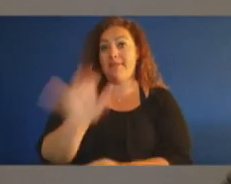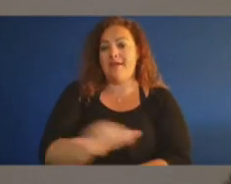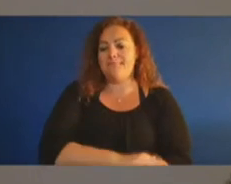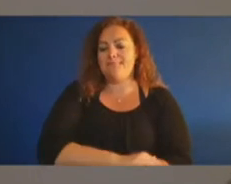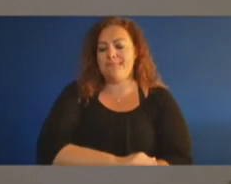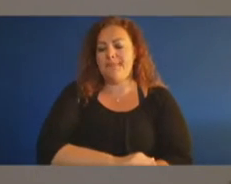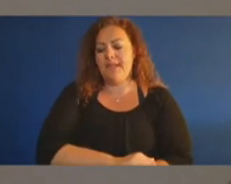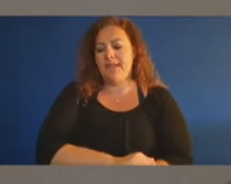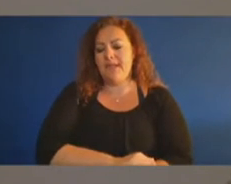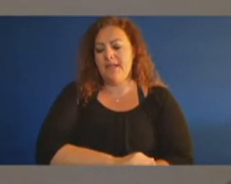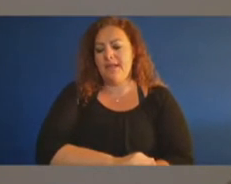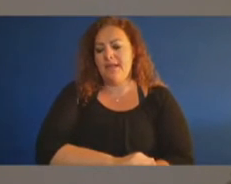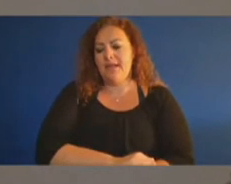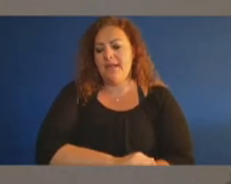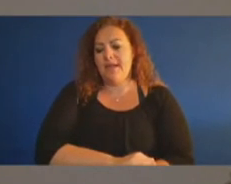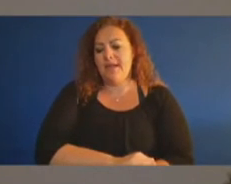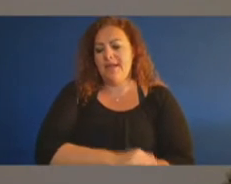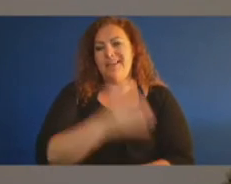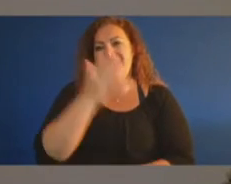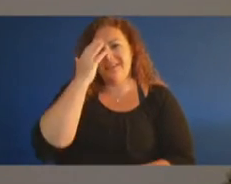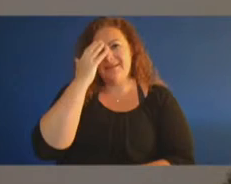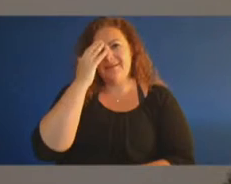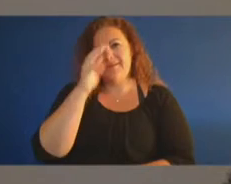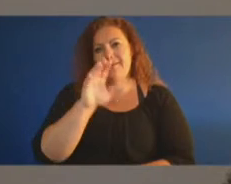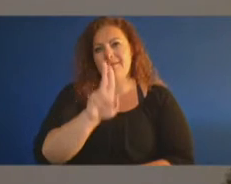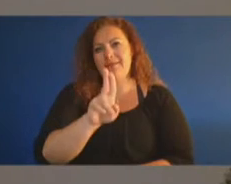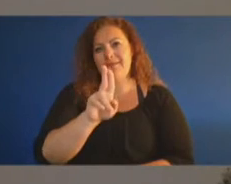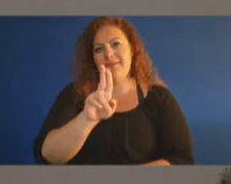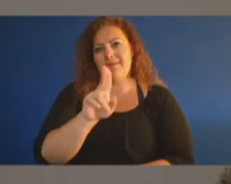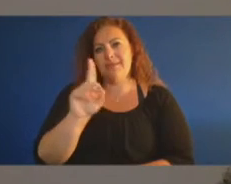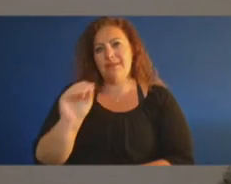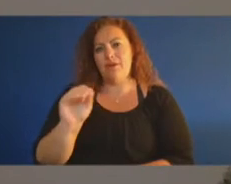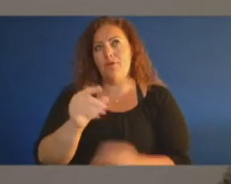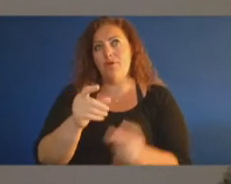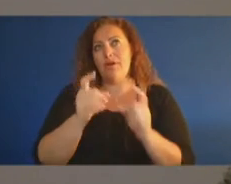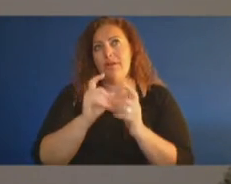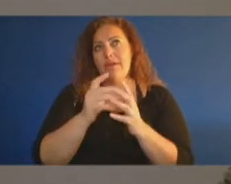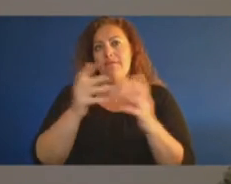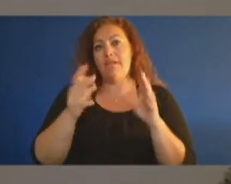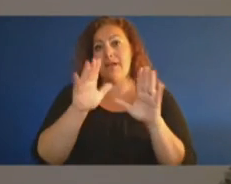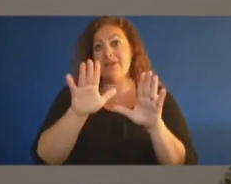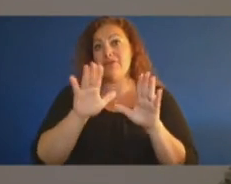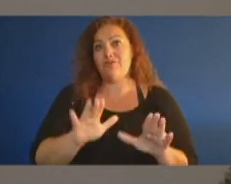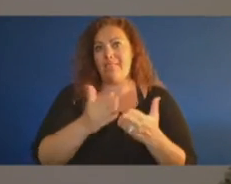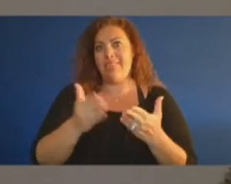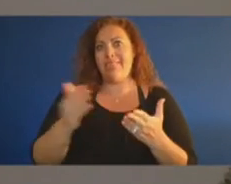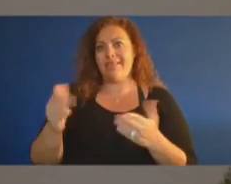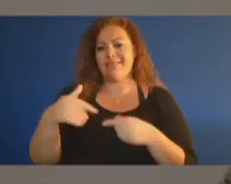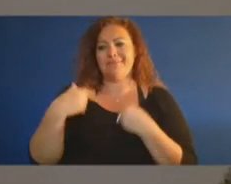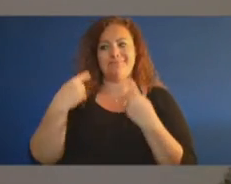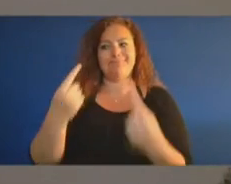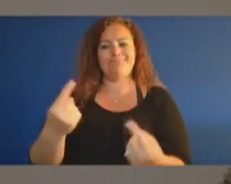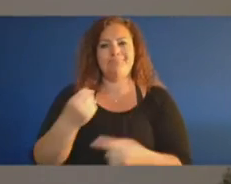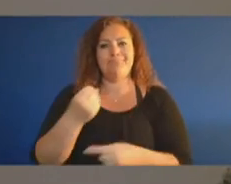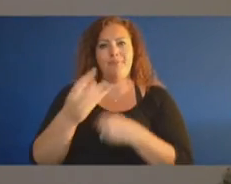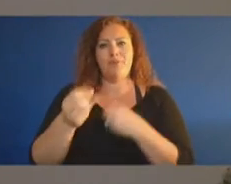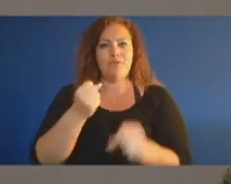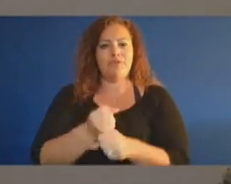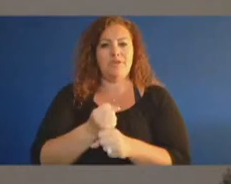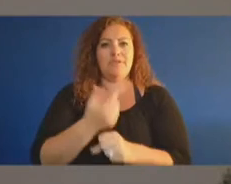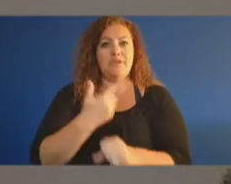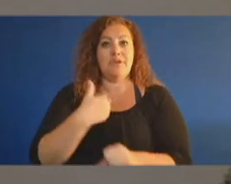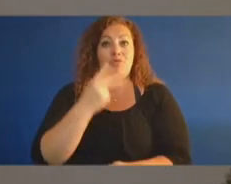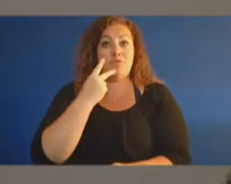know the Udo has has given us a lot of great treats over the last couple years and we're seeing more